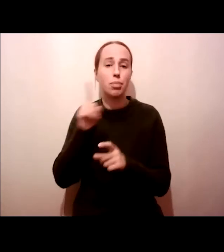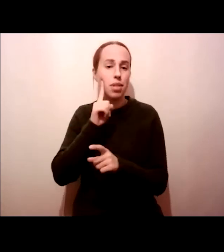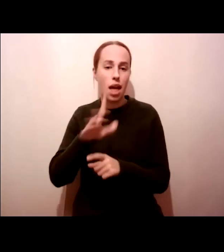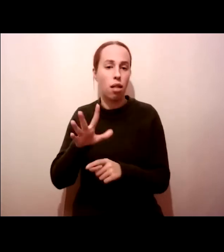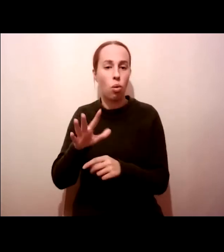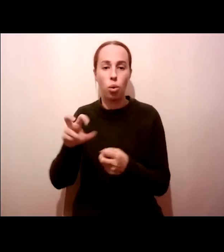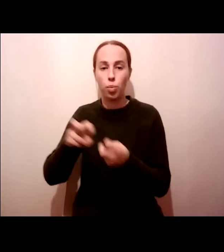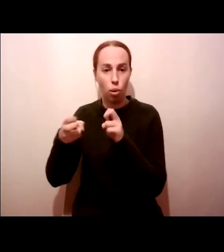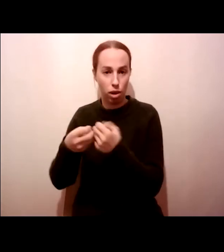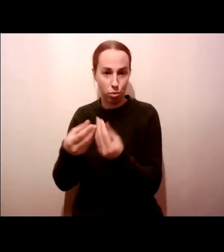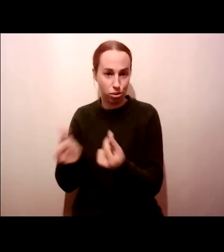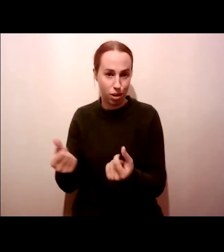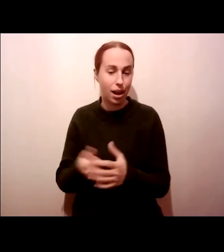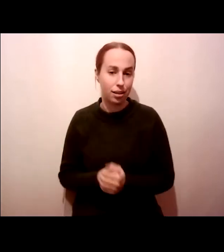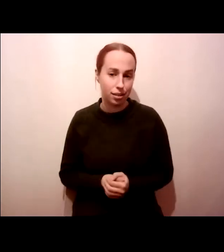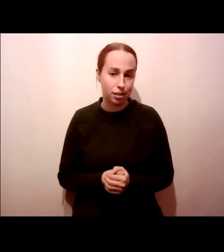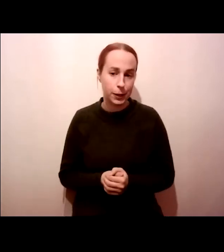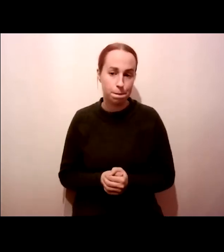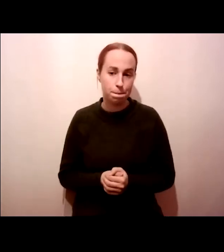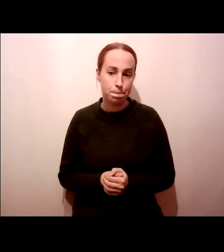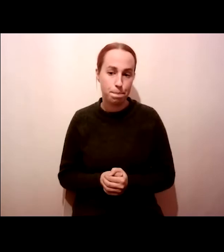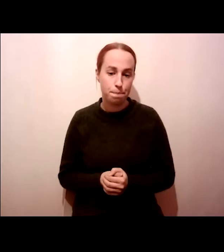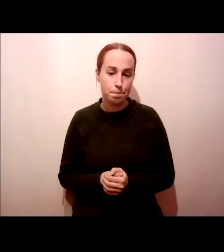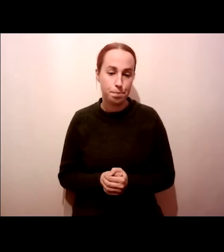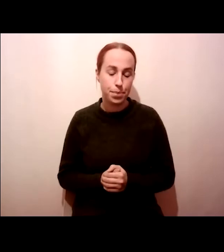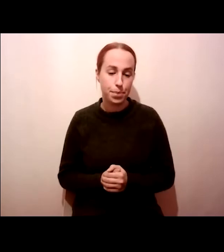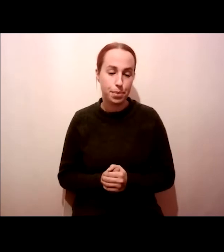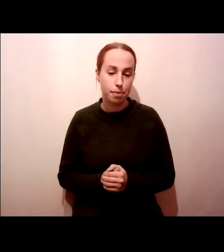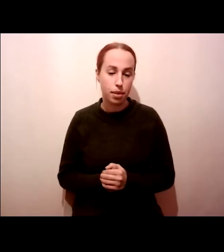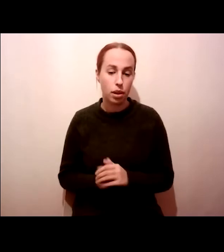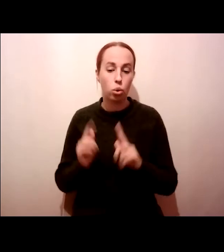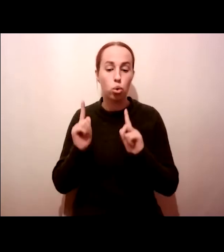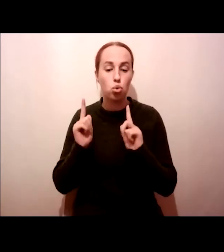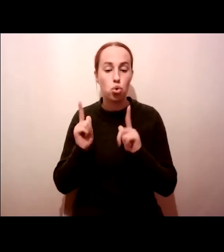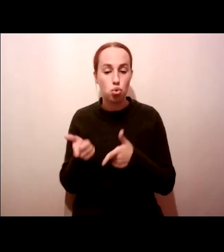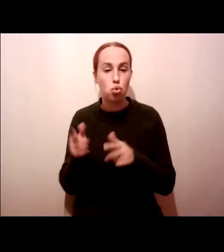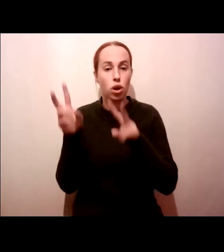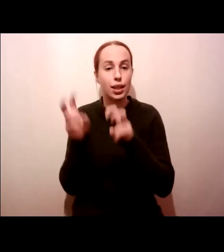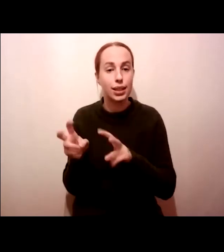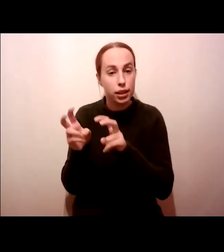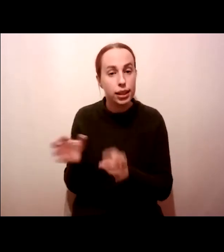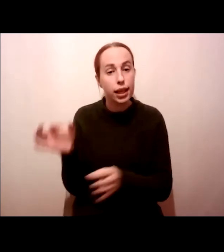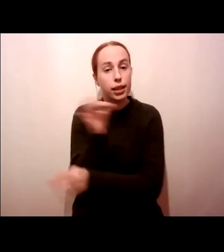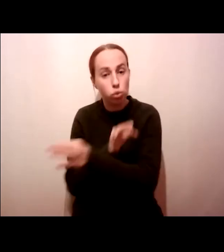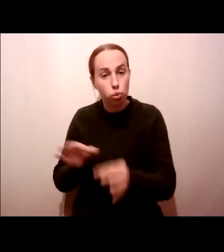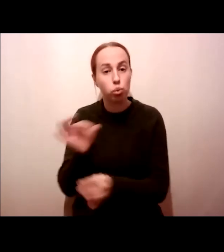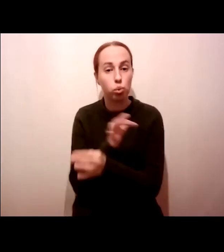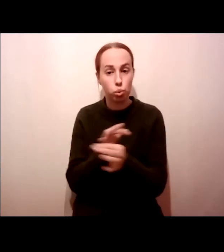it demonstrates either willingness or the lack of willingness to address the problem.